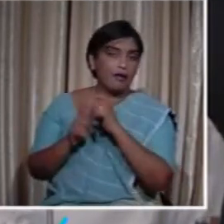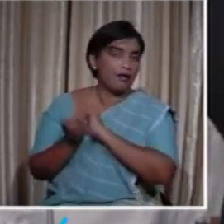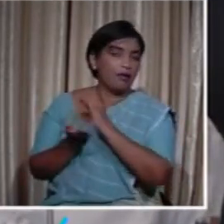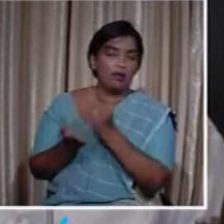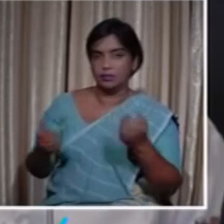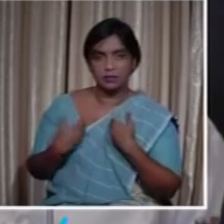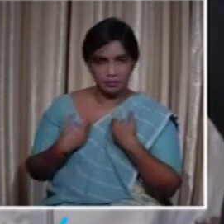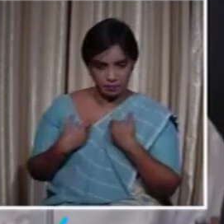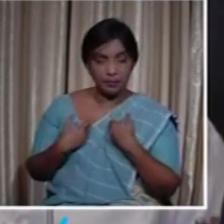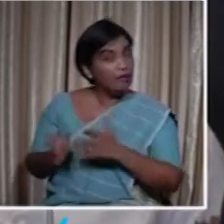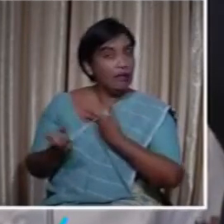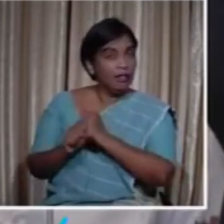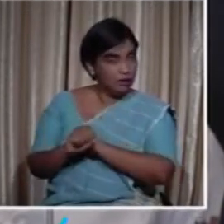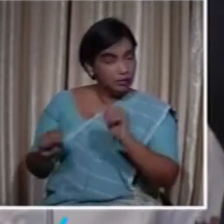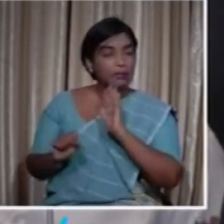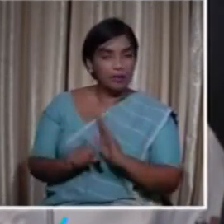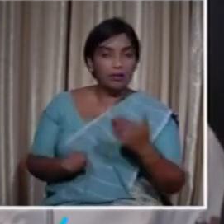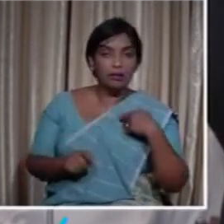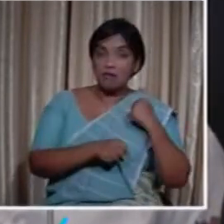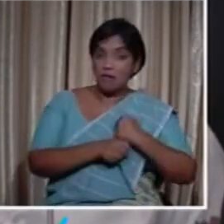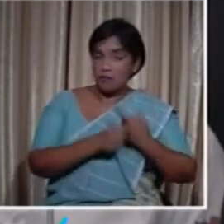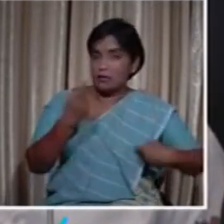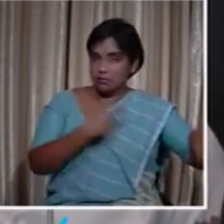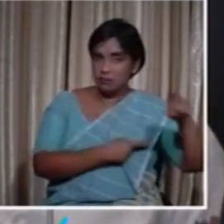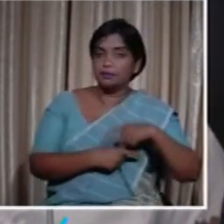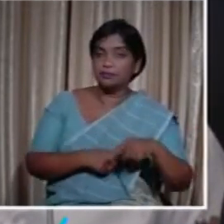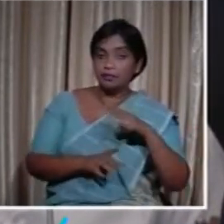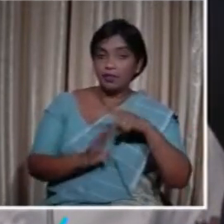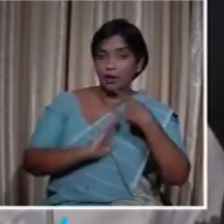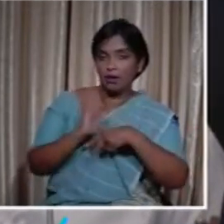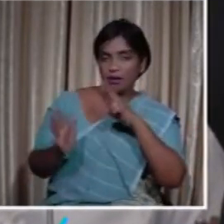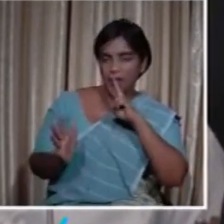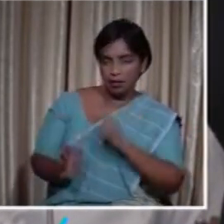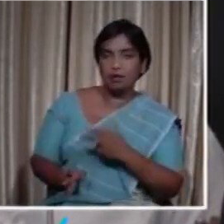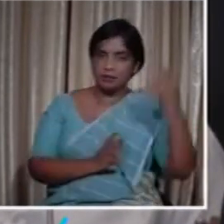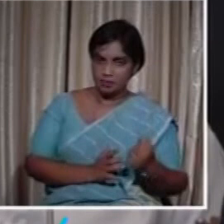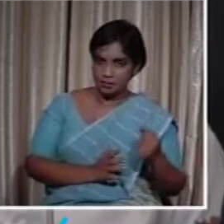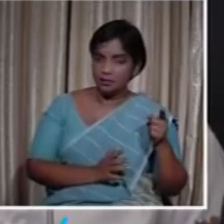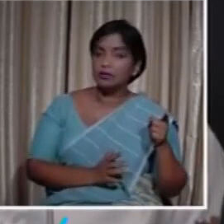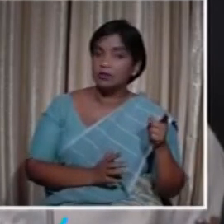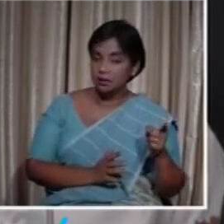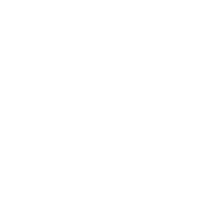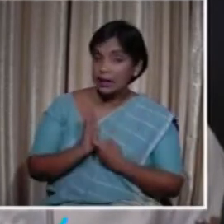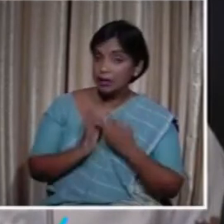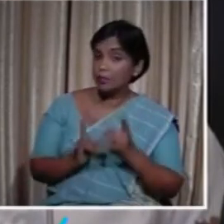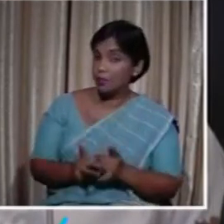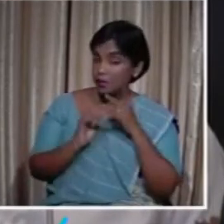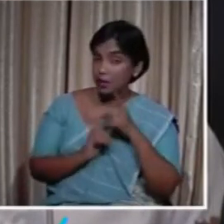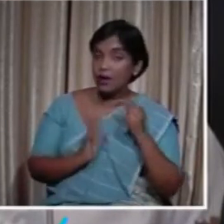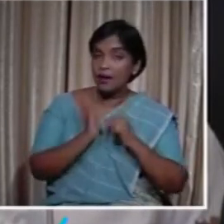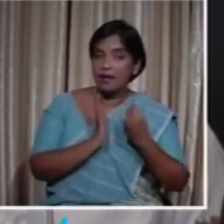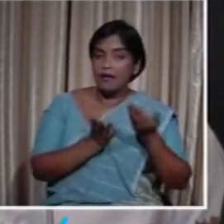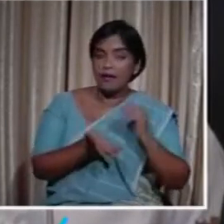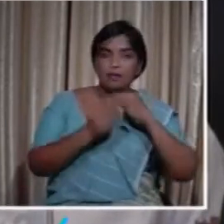to deceive the country. We will not be debt-free under this condition. We have requested the Chinese government to consider removing that condition from the